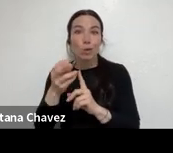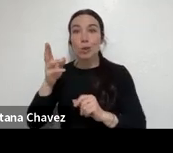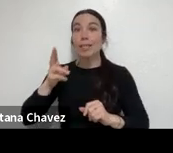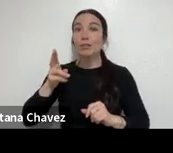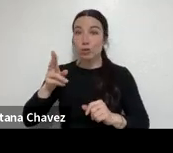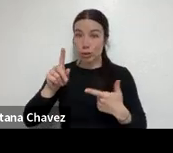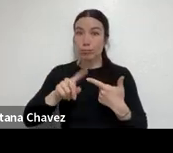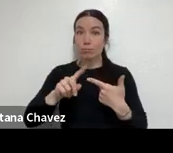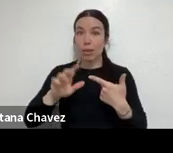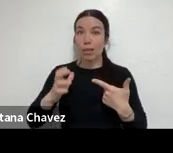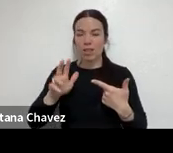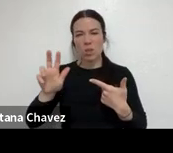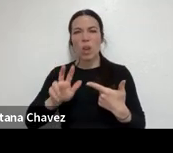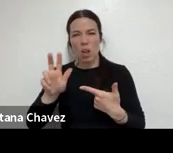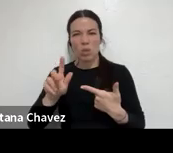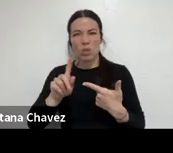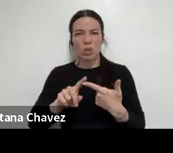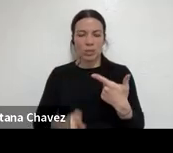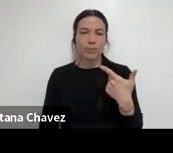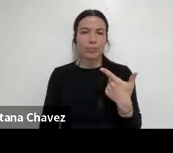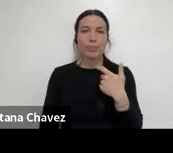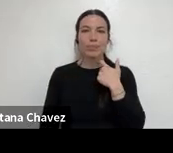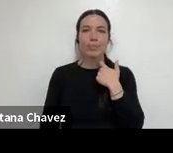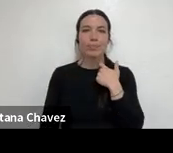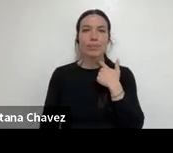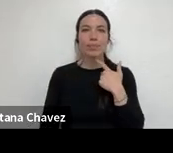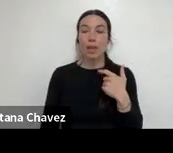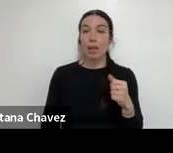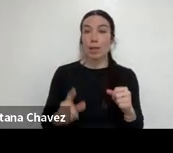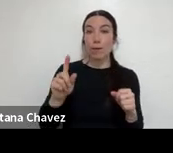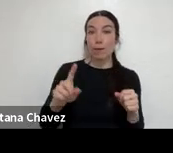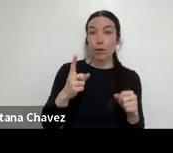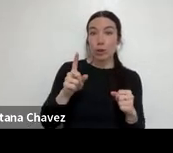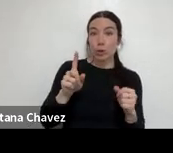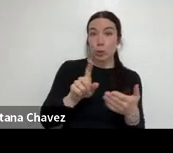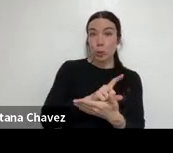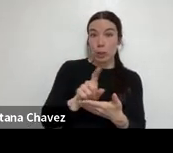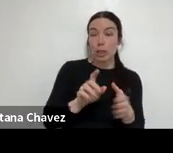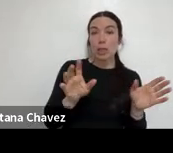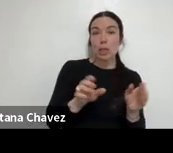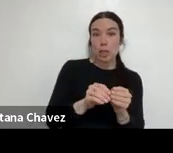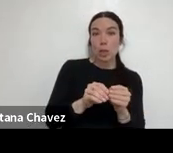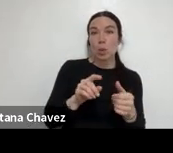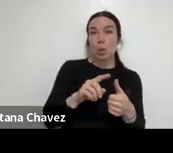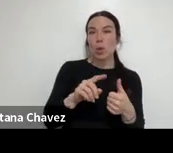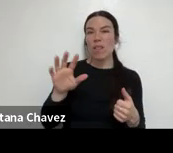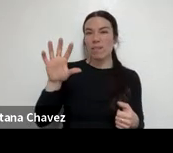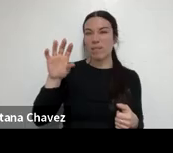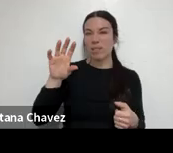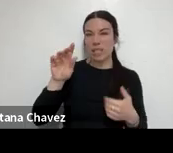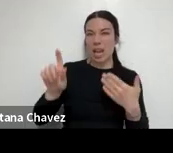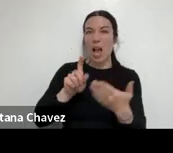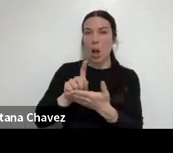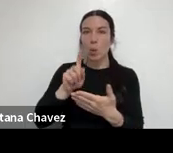And during the first week, it would be a 50 hours course of Italian language, in which you